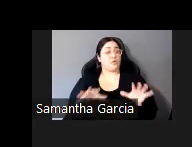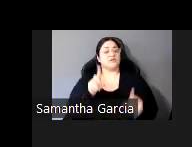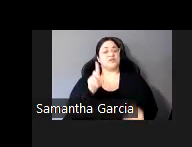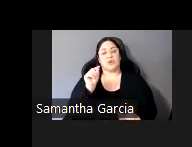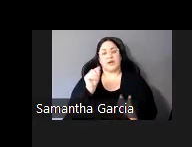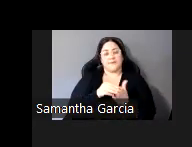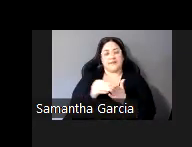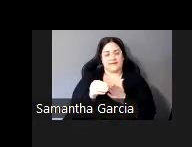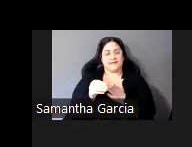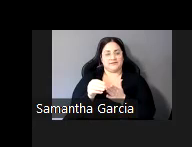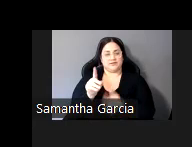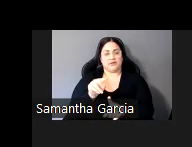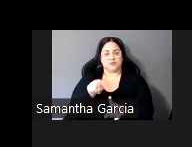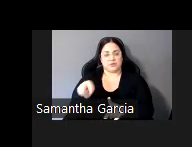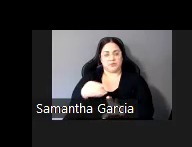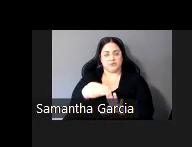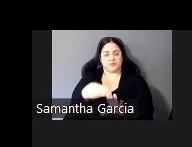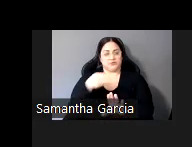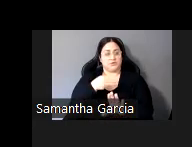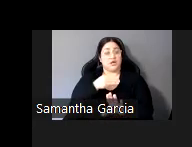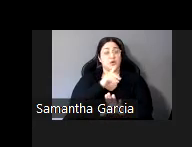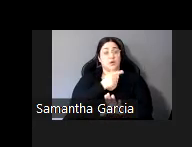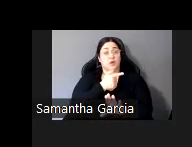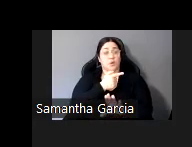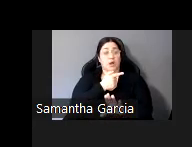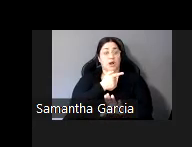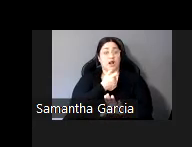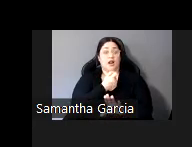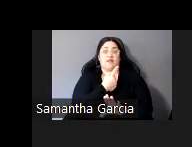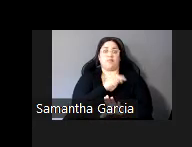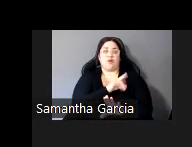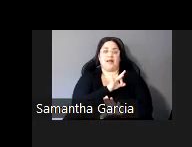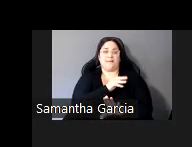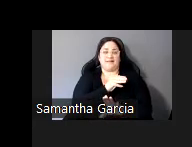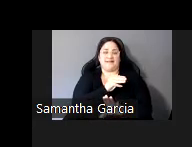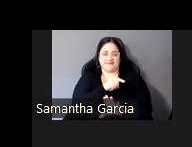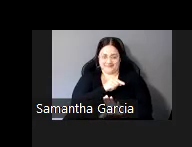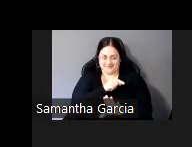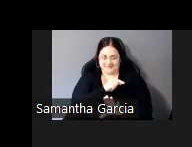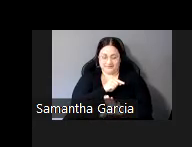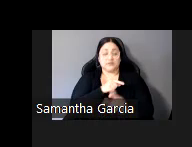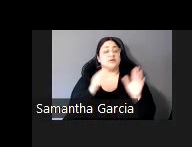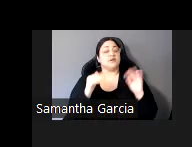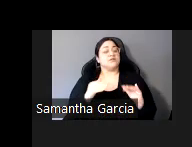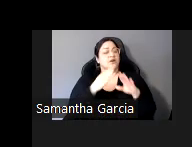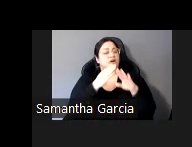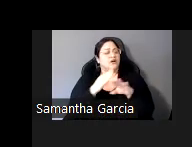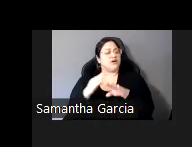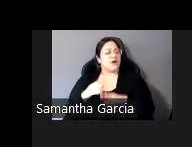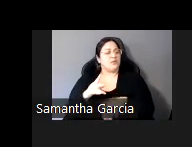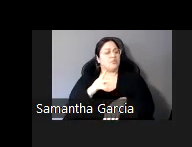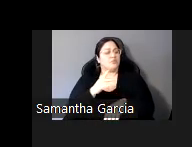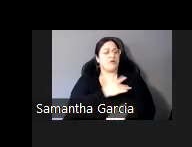million losses in 2021. So Ontario victims reported 8.1 million, which is over